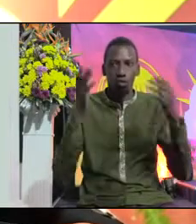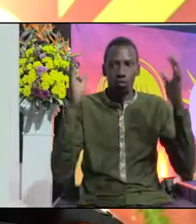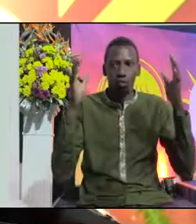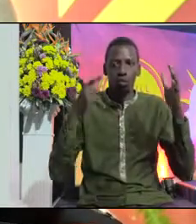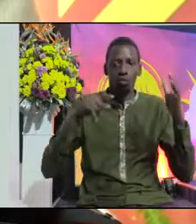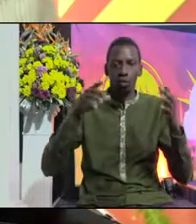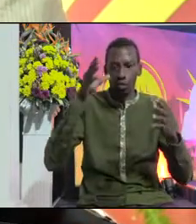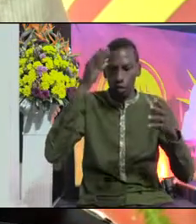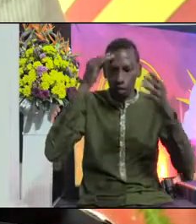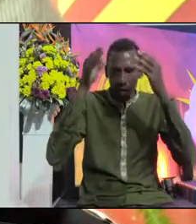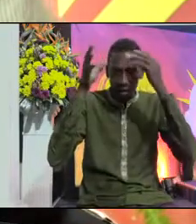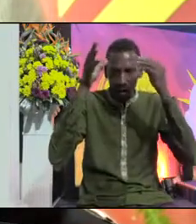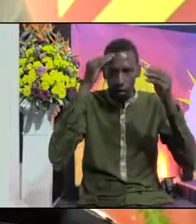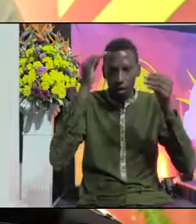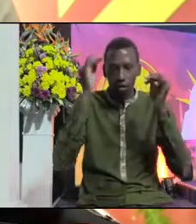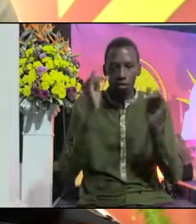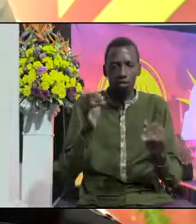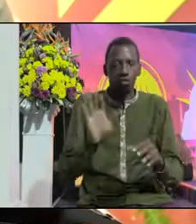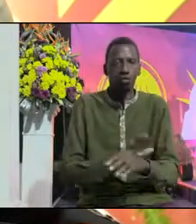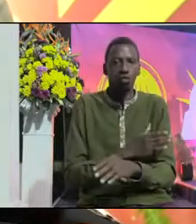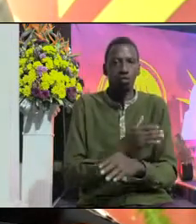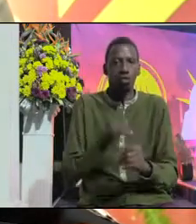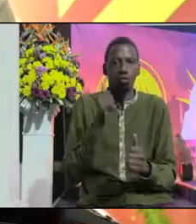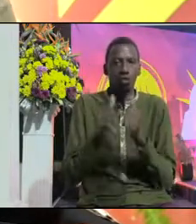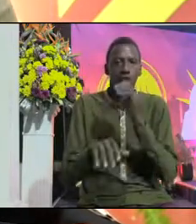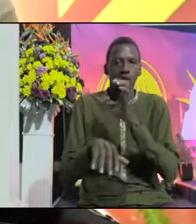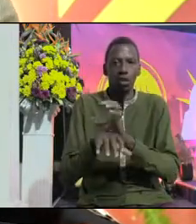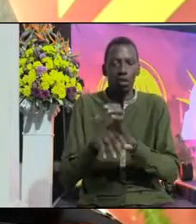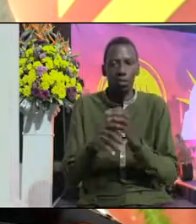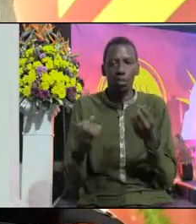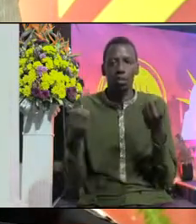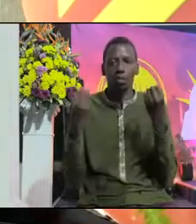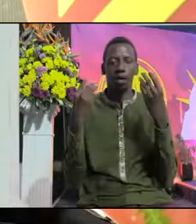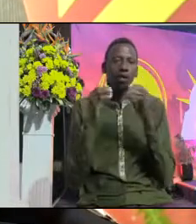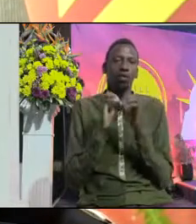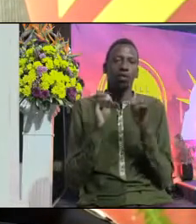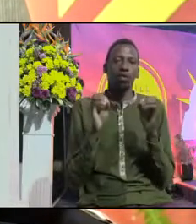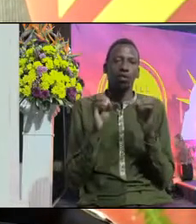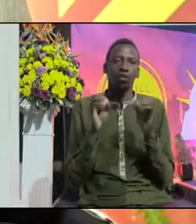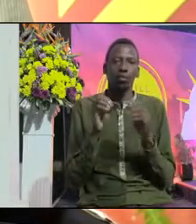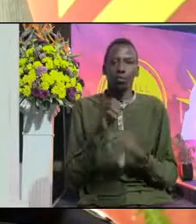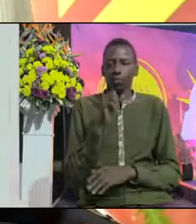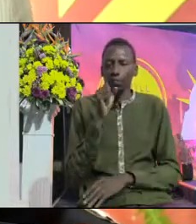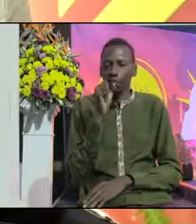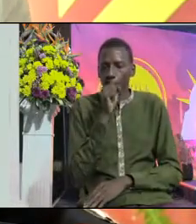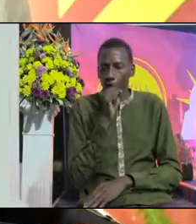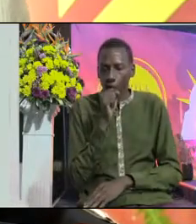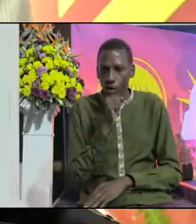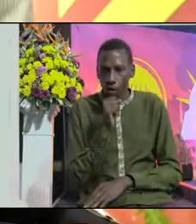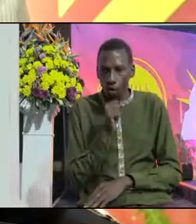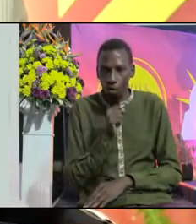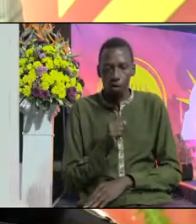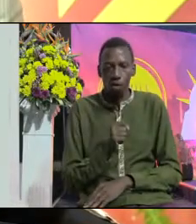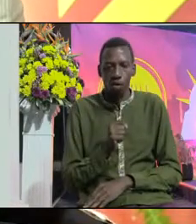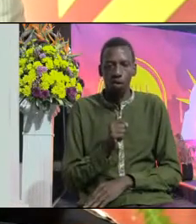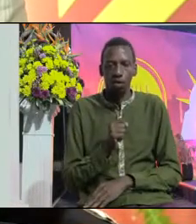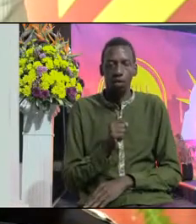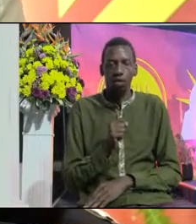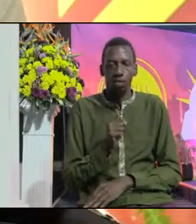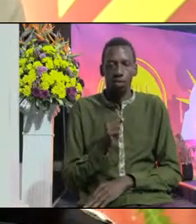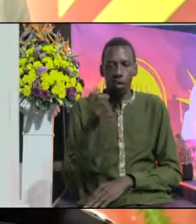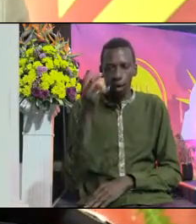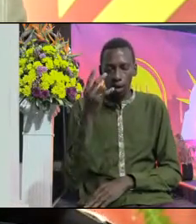the congregation is not accustomed to. Old Adventists, we knew all the hymns.